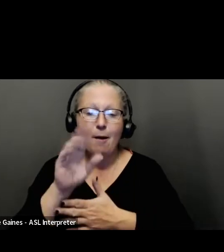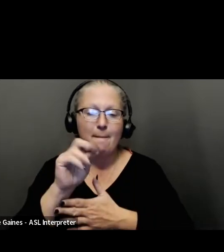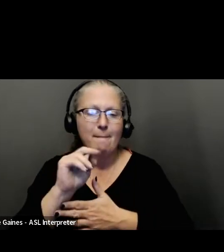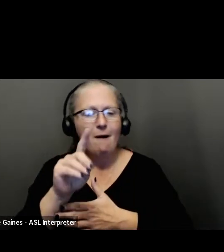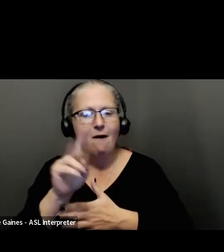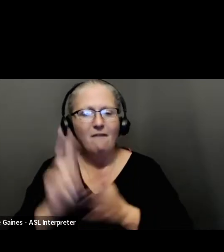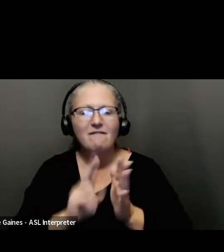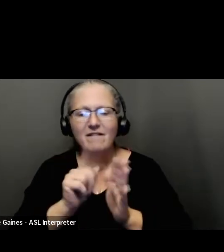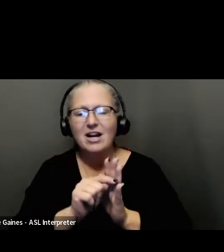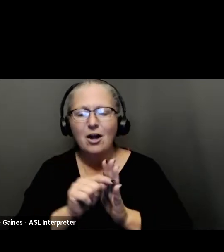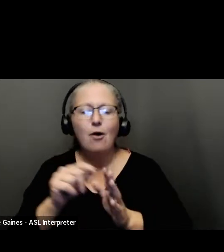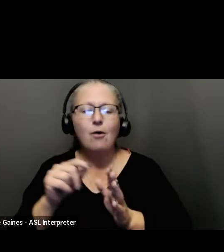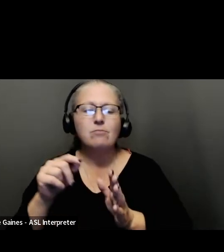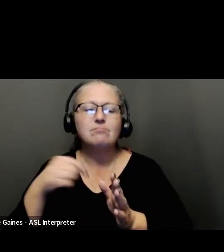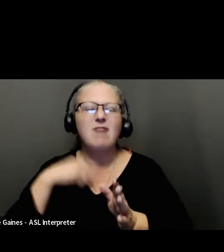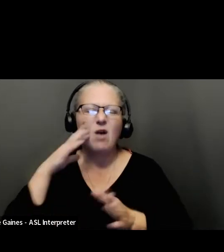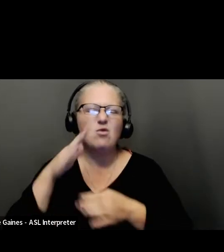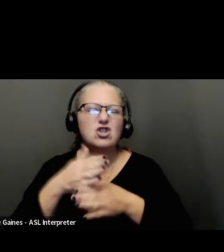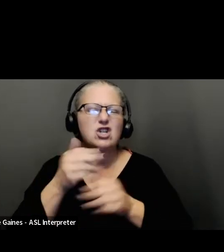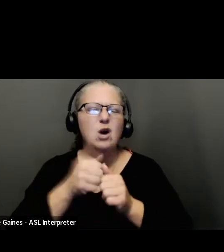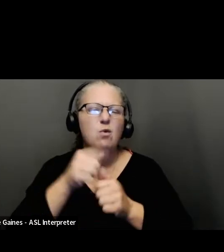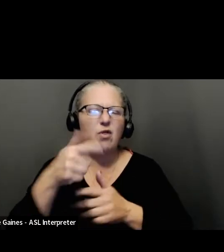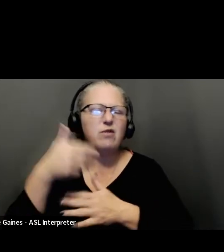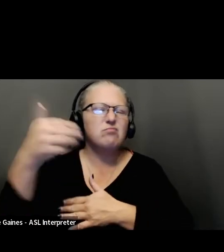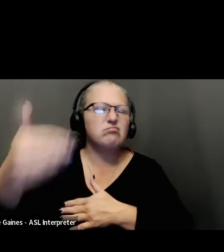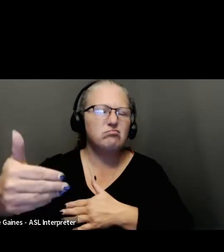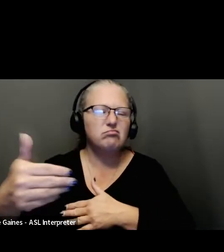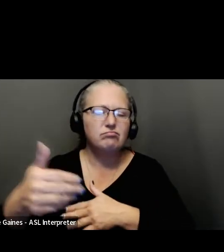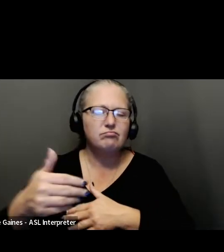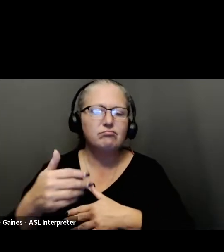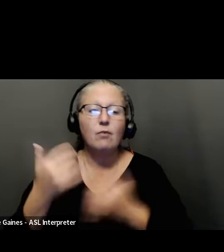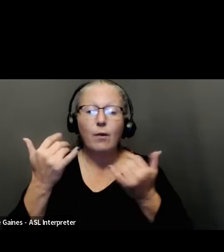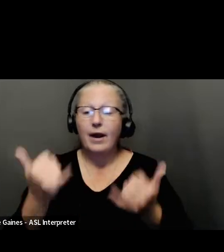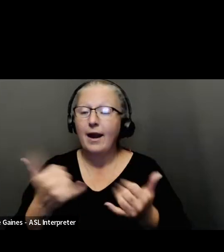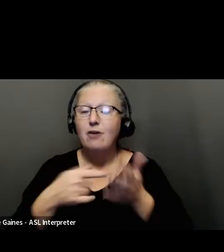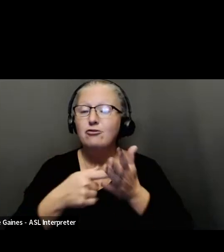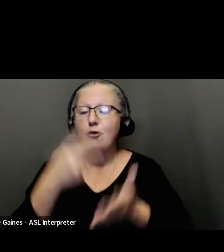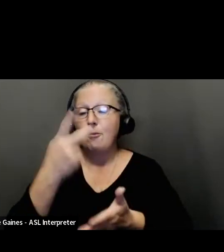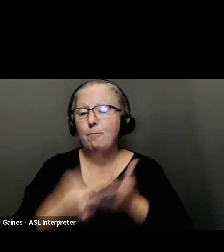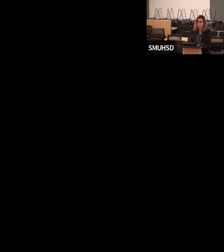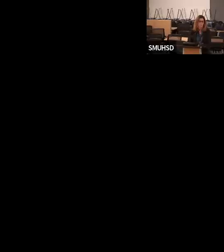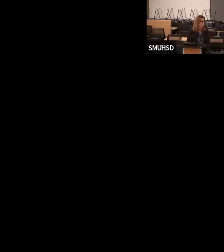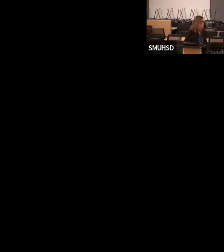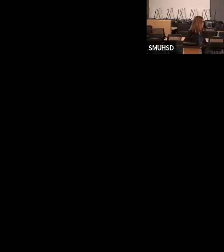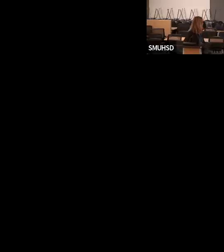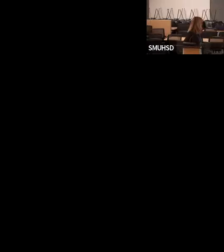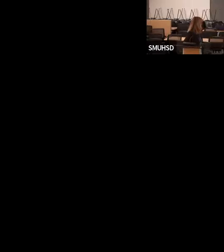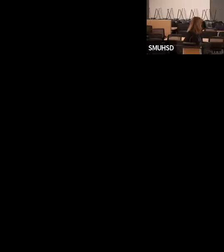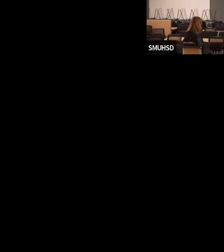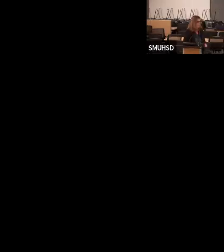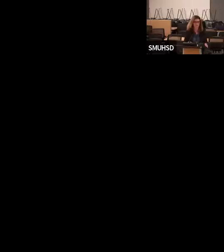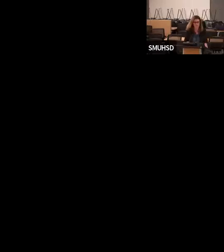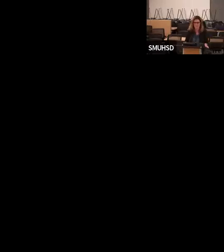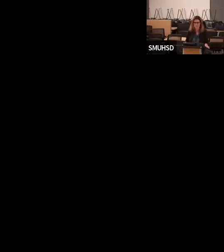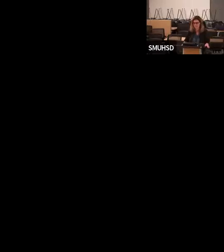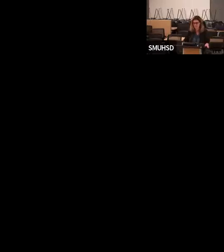video, and I'll be sharing that with you in the coming months. But with that, we'll show both videos. So I'll say roll video to our team, and